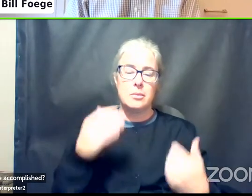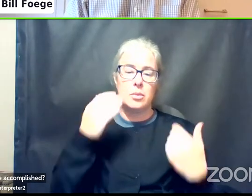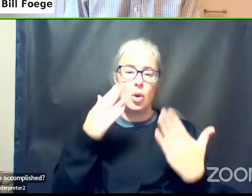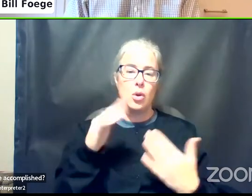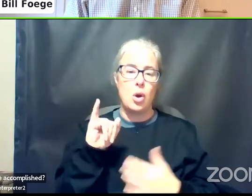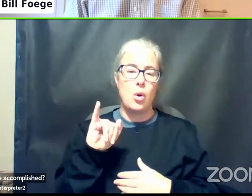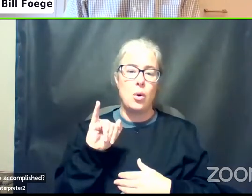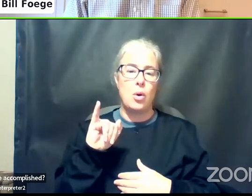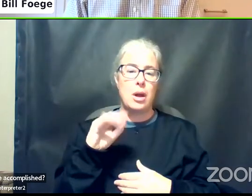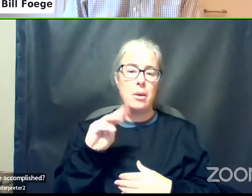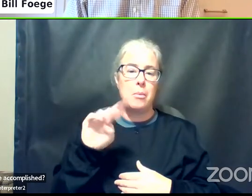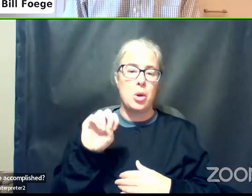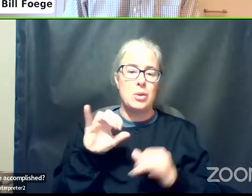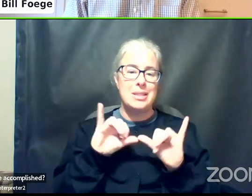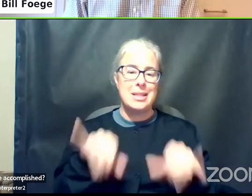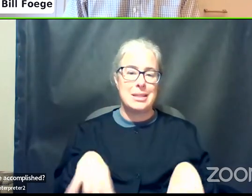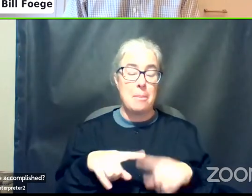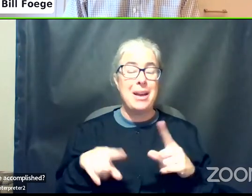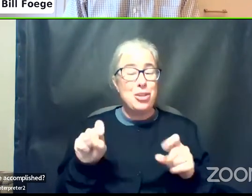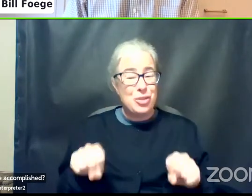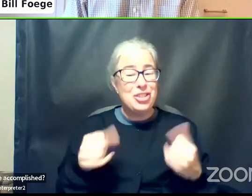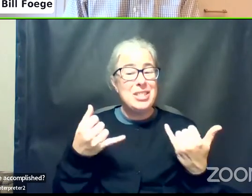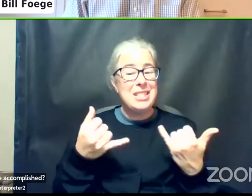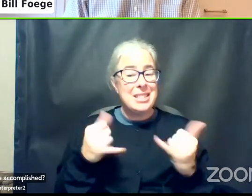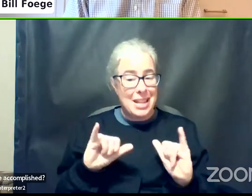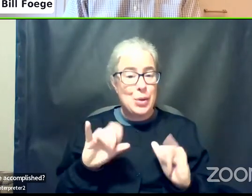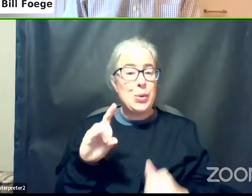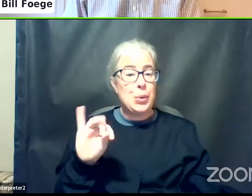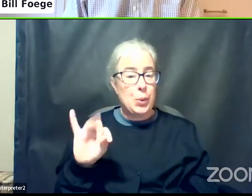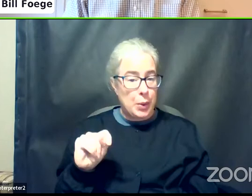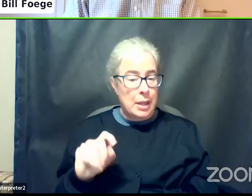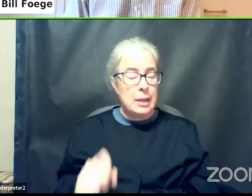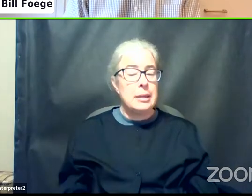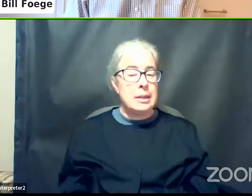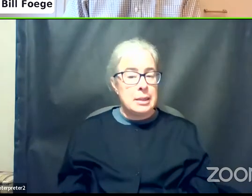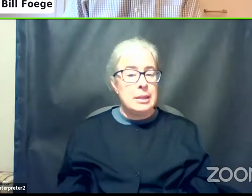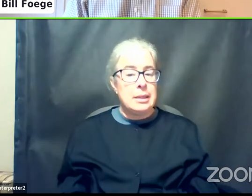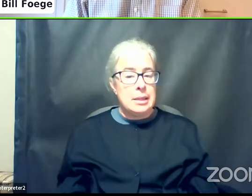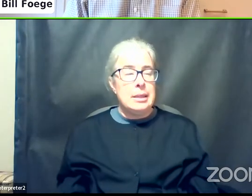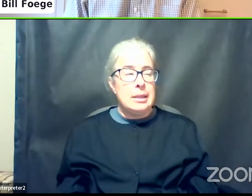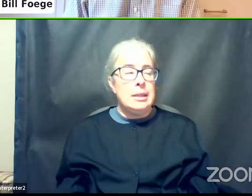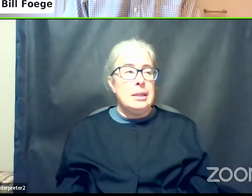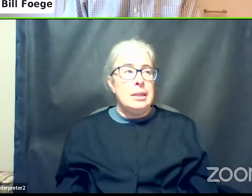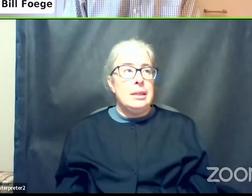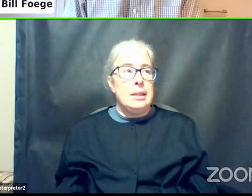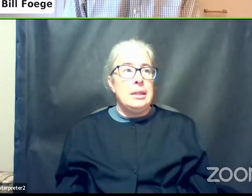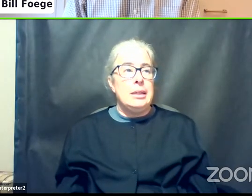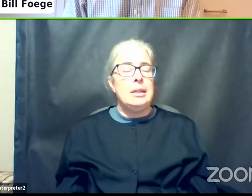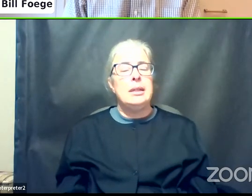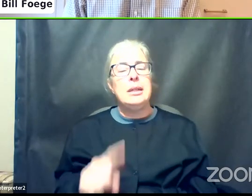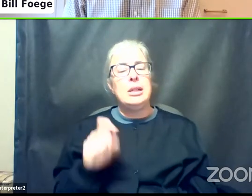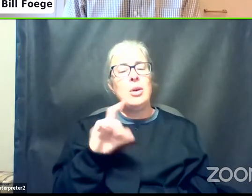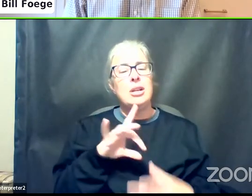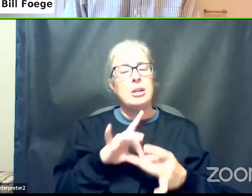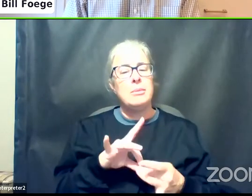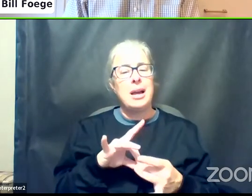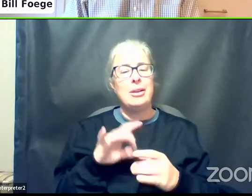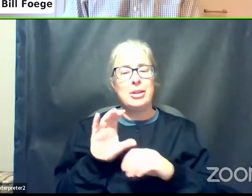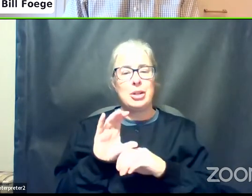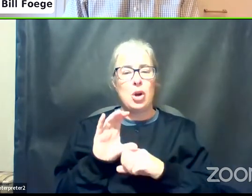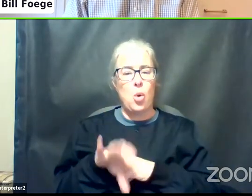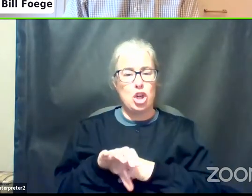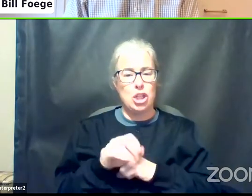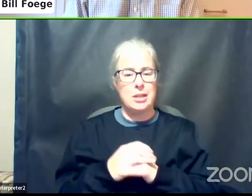immune systems but you could still do it yeah the uh question about coercion